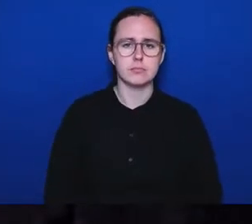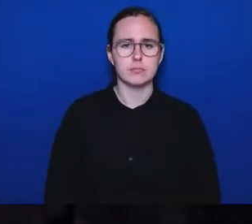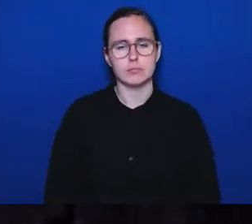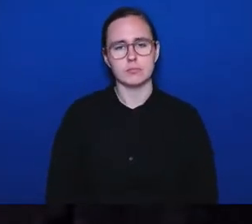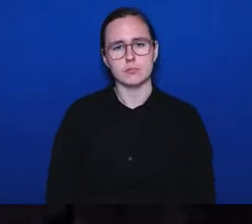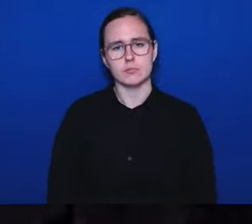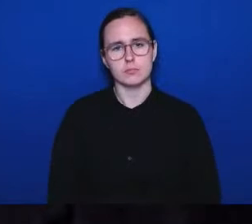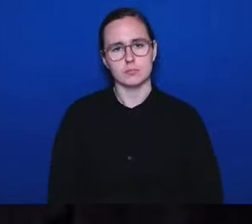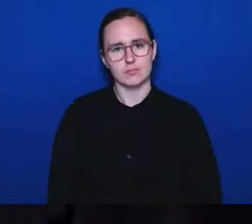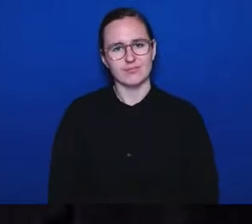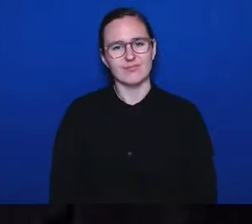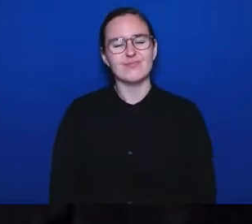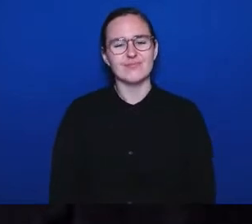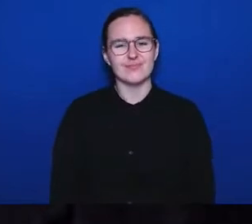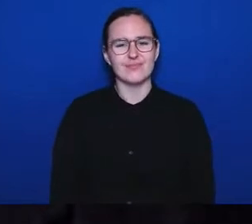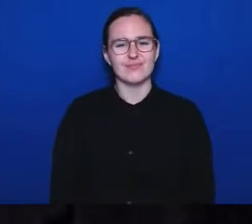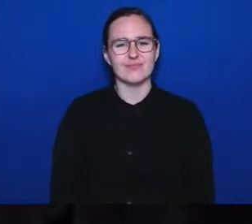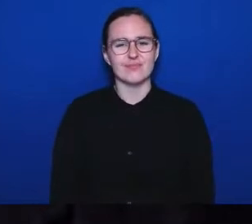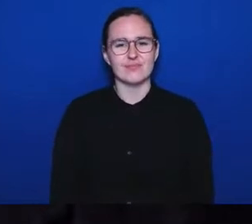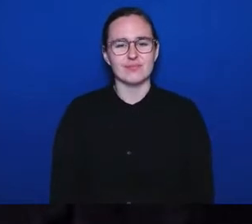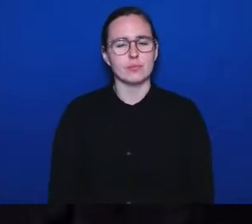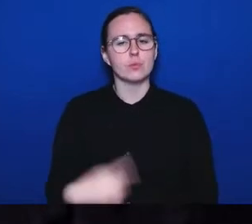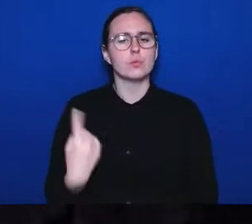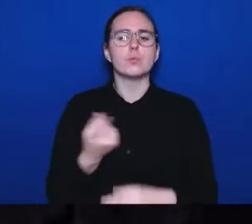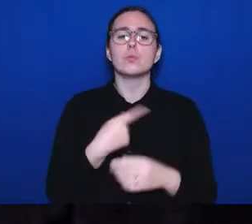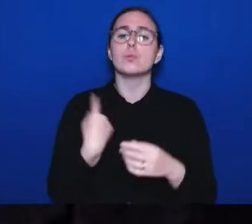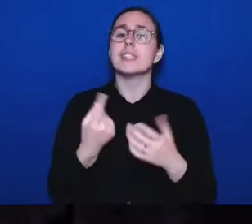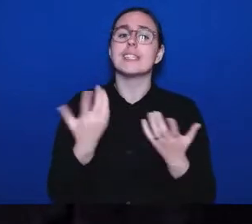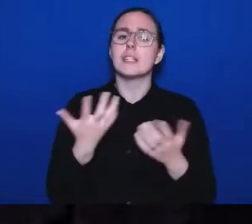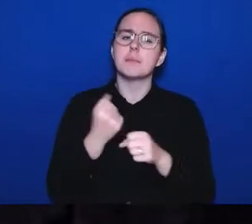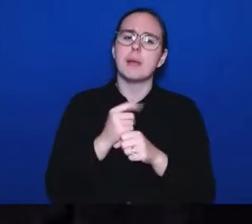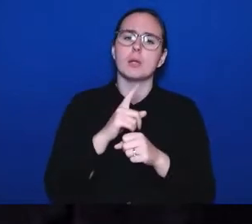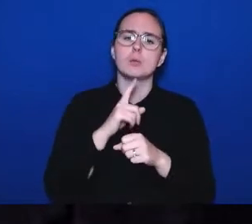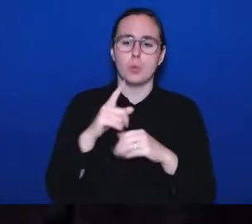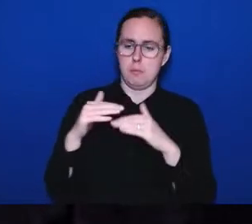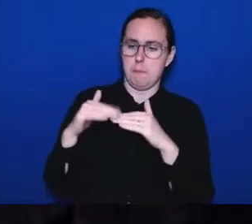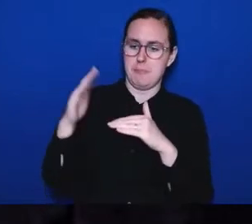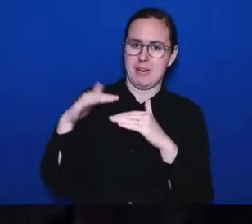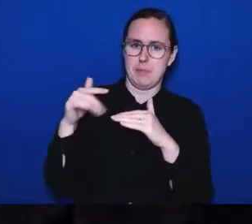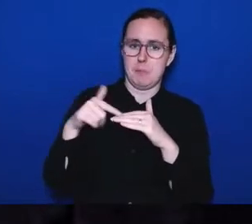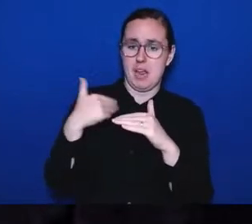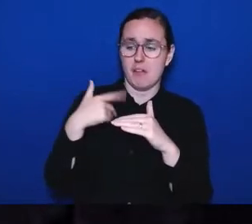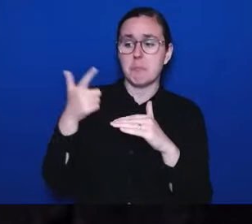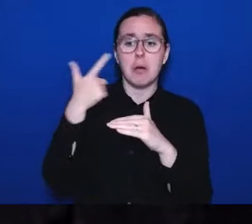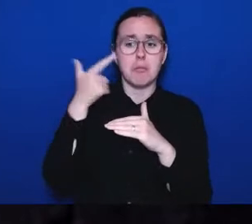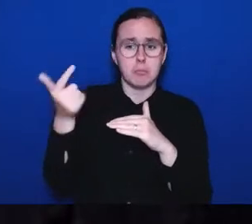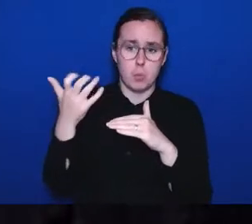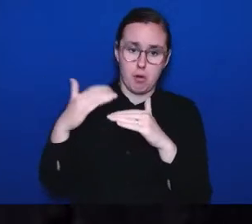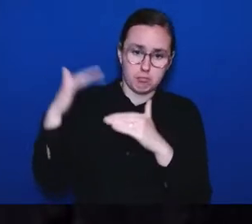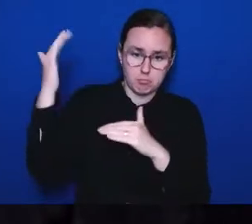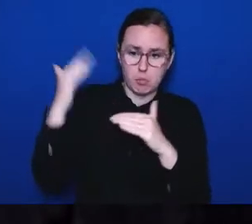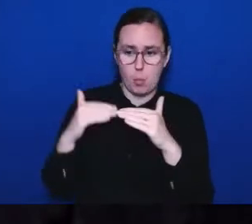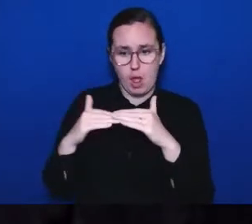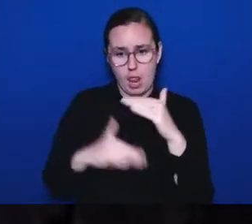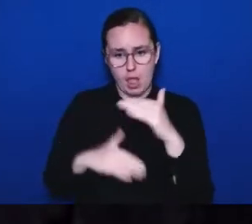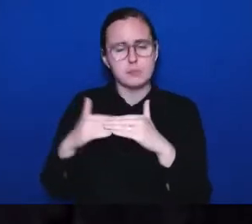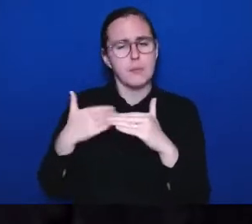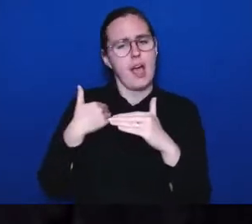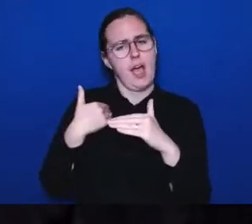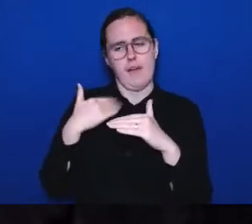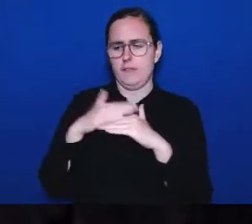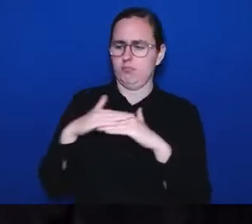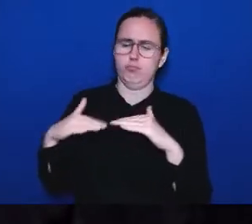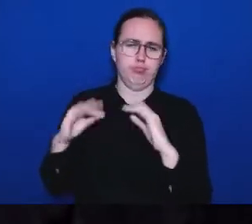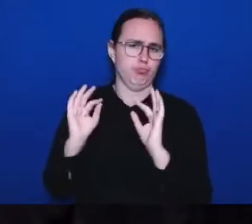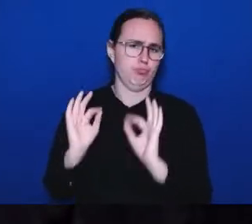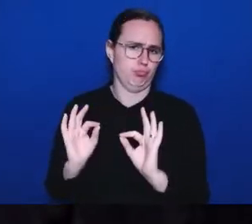number of visits that need to be provided, but it gives doctors more flexibility. They're not simply paid. If they want to increase their salaries by bringing more patients through